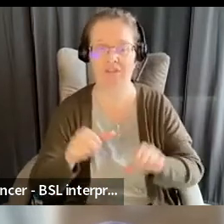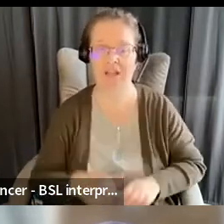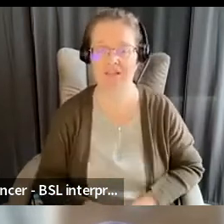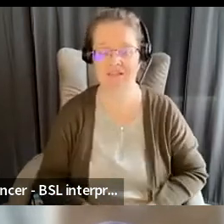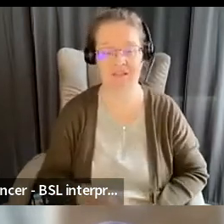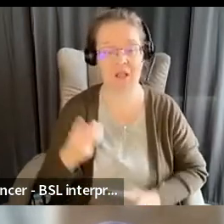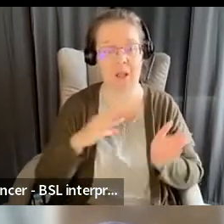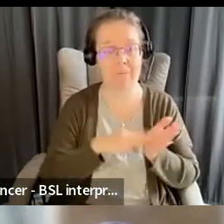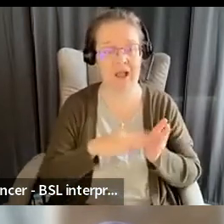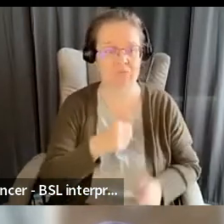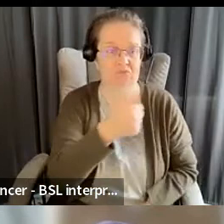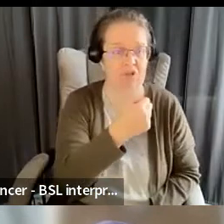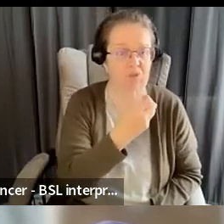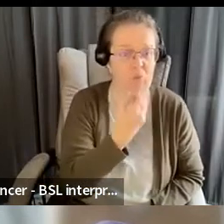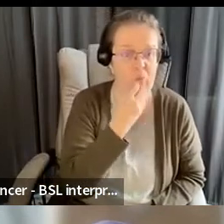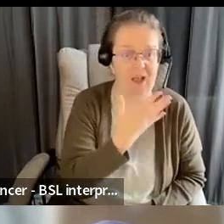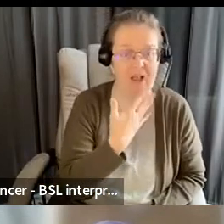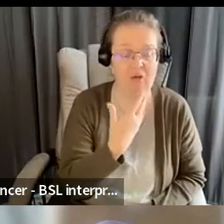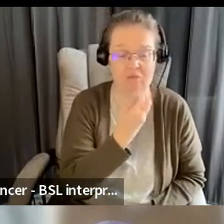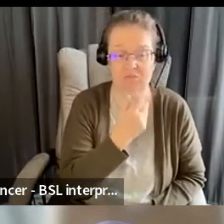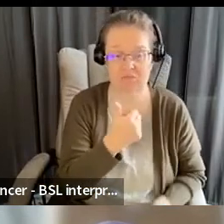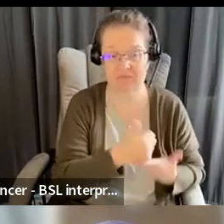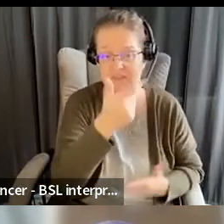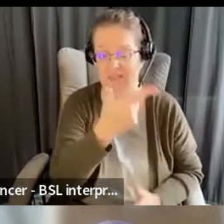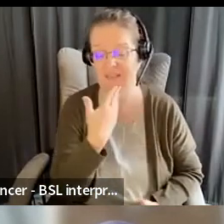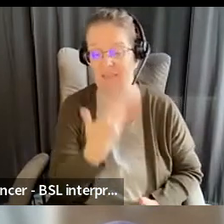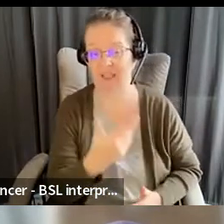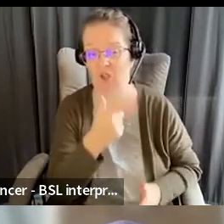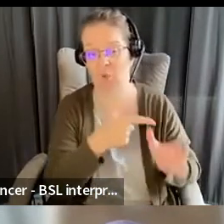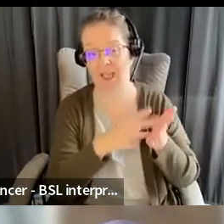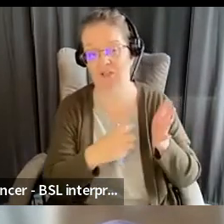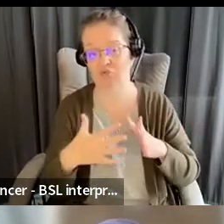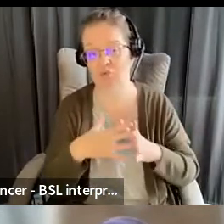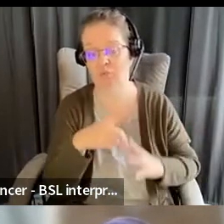That's fantastic. Thanks, Andrew, for touching on that. And Beth, like,